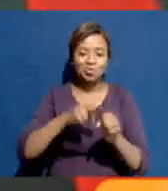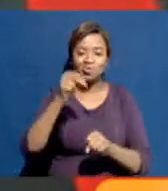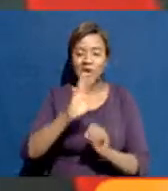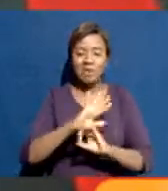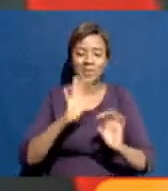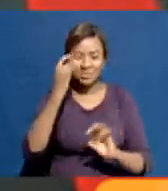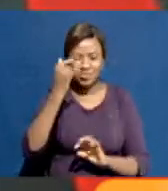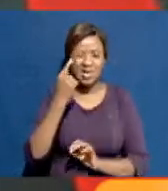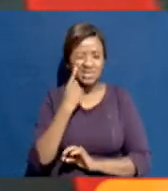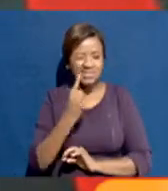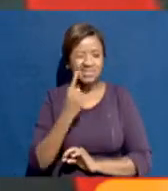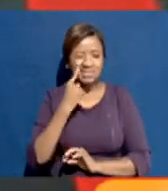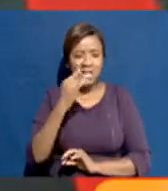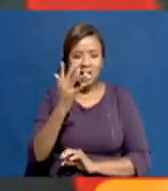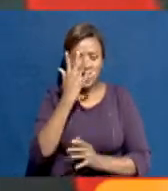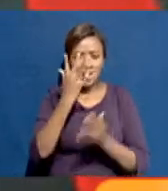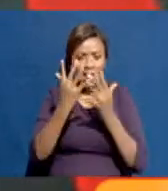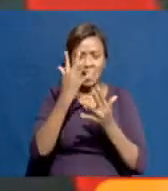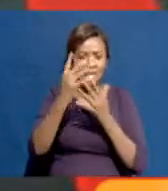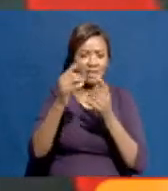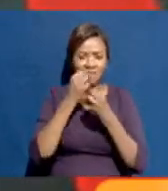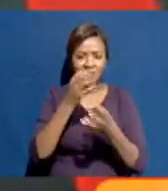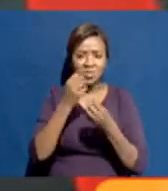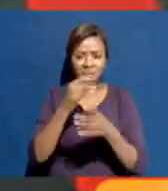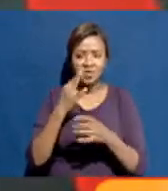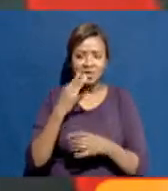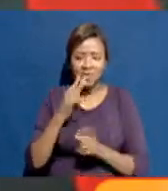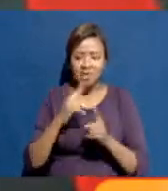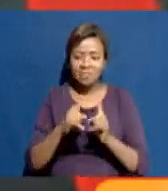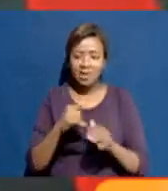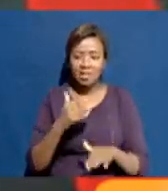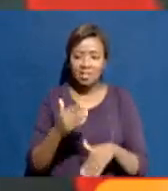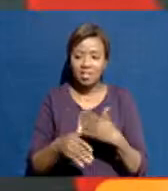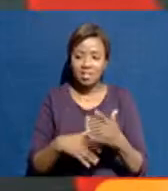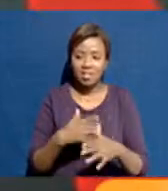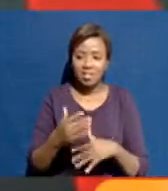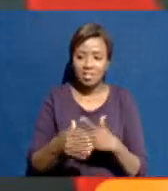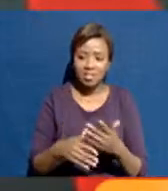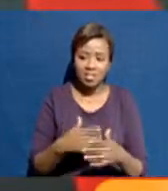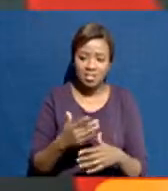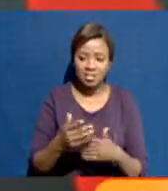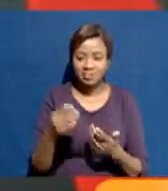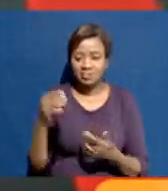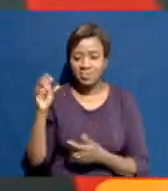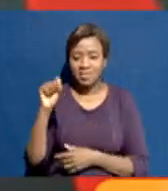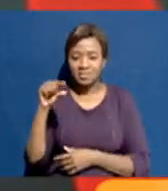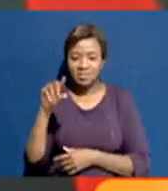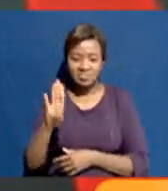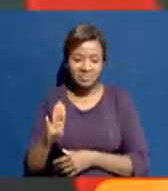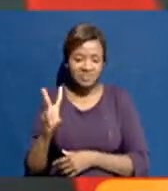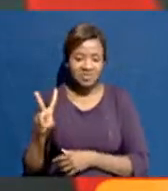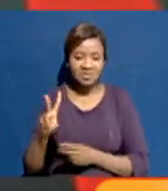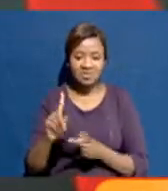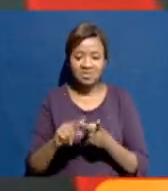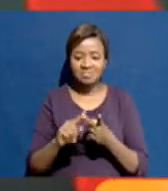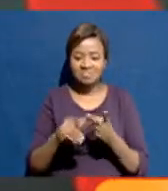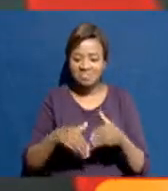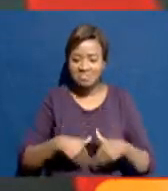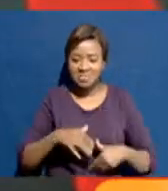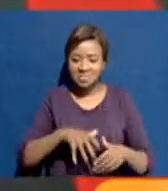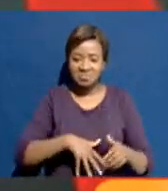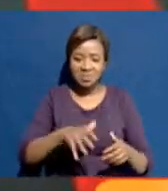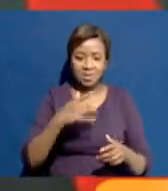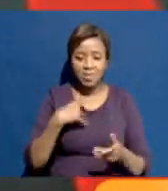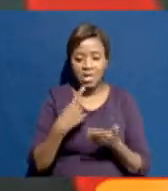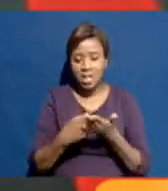you see it on your face every day. But HIV along the way, SGBV and teen pregnancies, it's something we